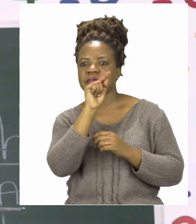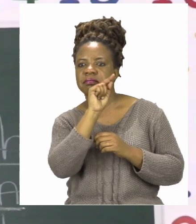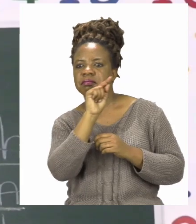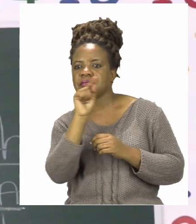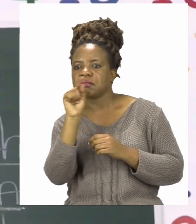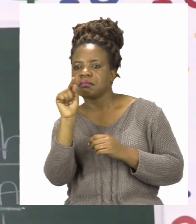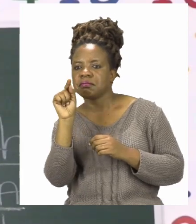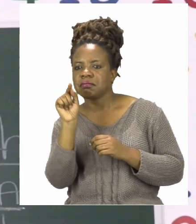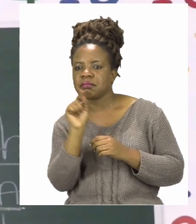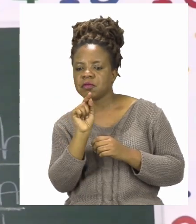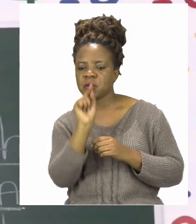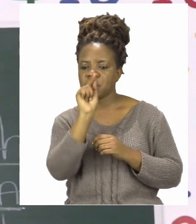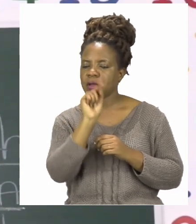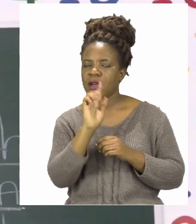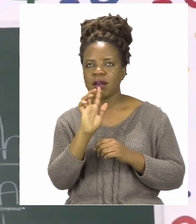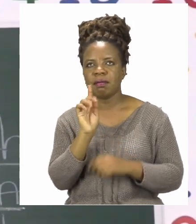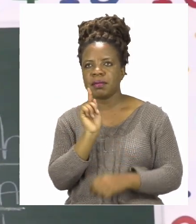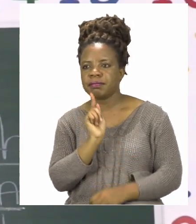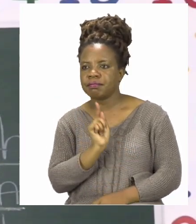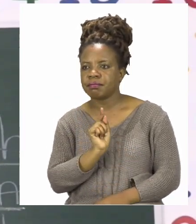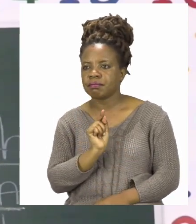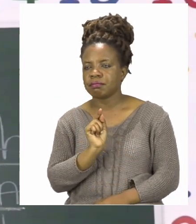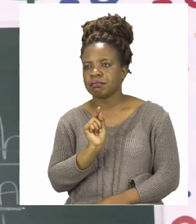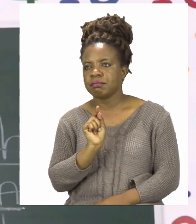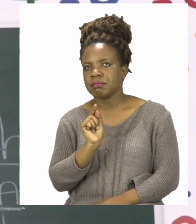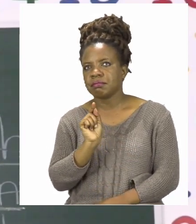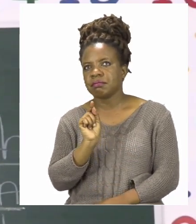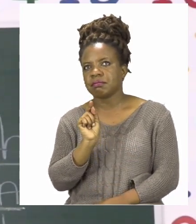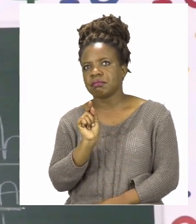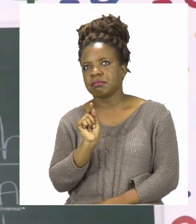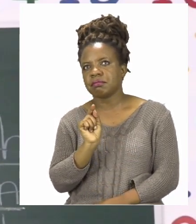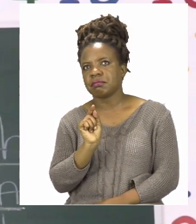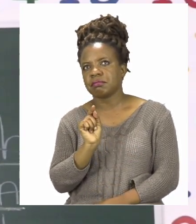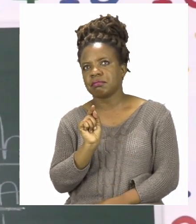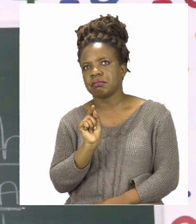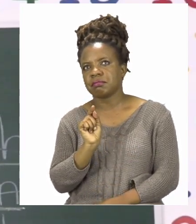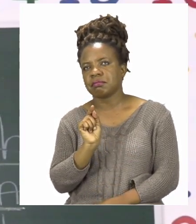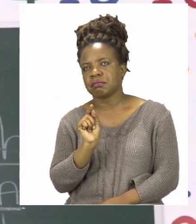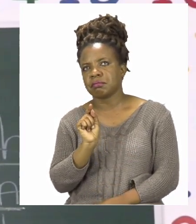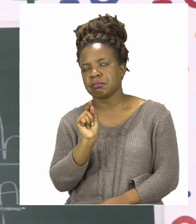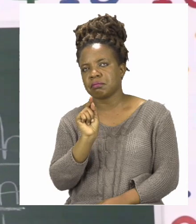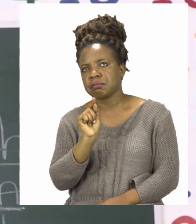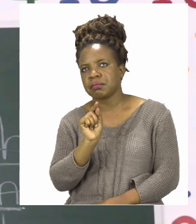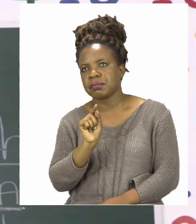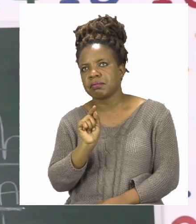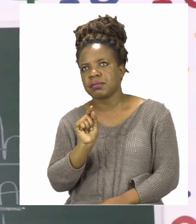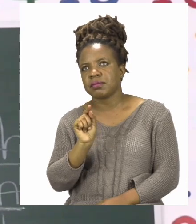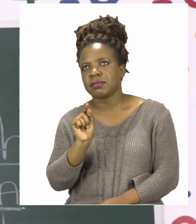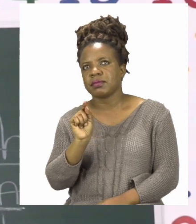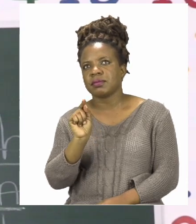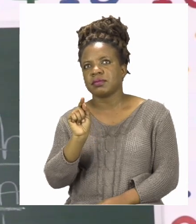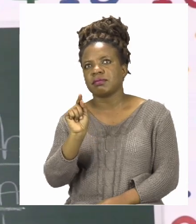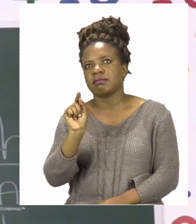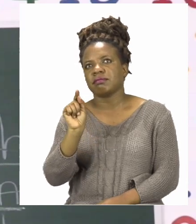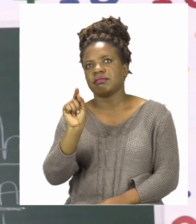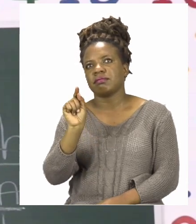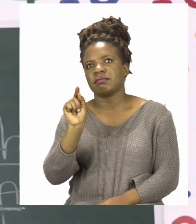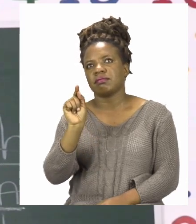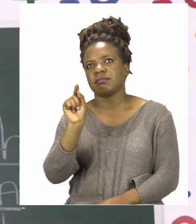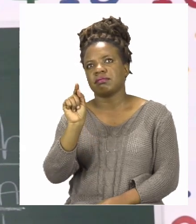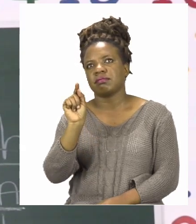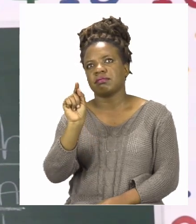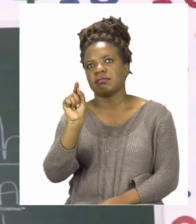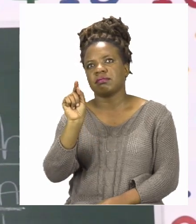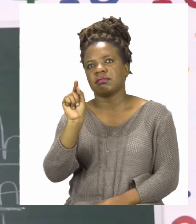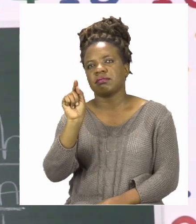or horizontal, but it's stretching across. So it's coming like this.